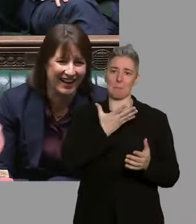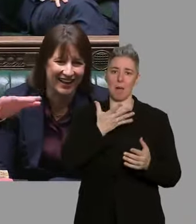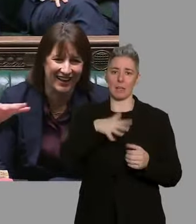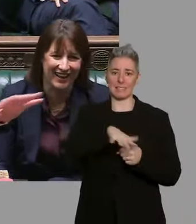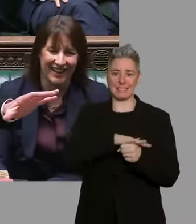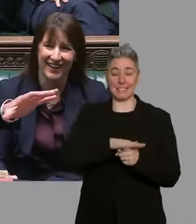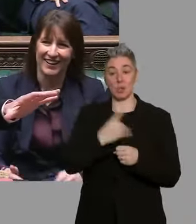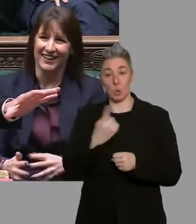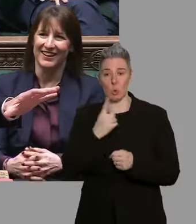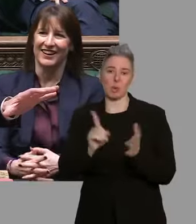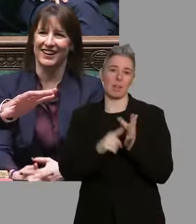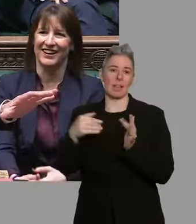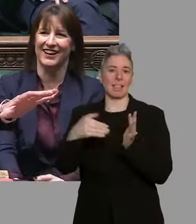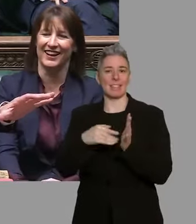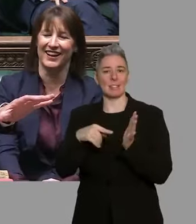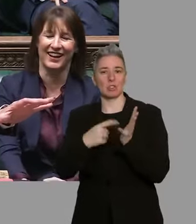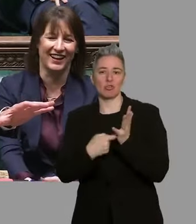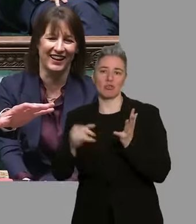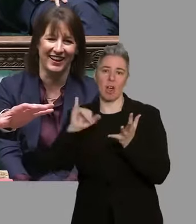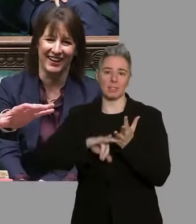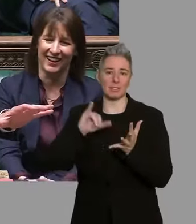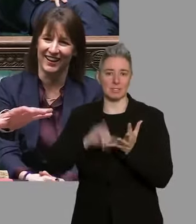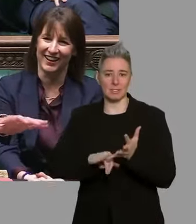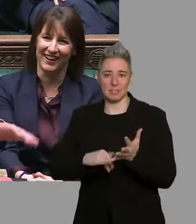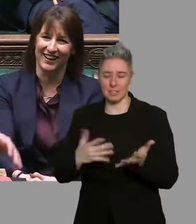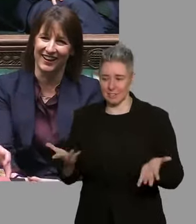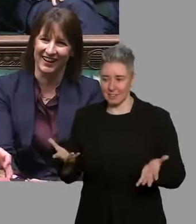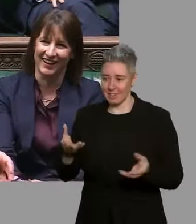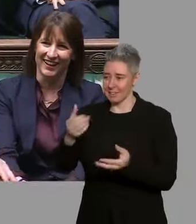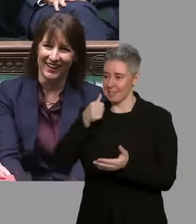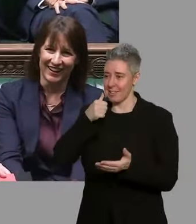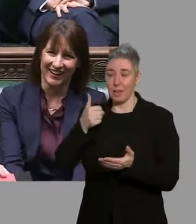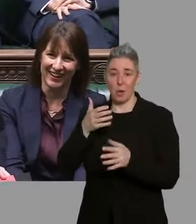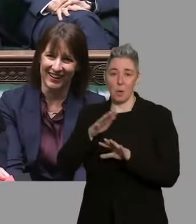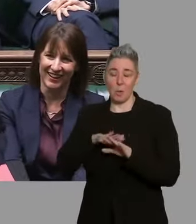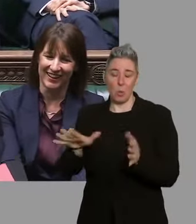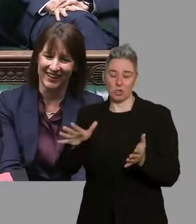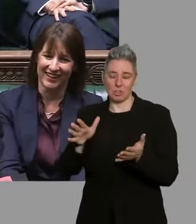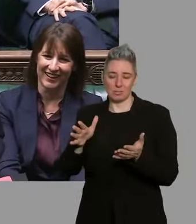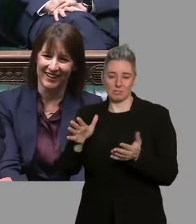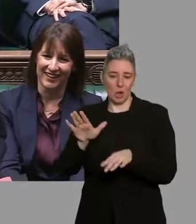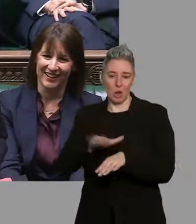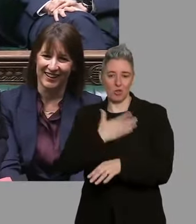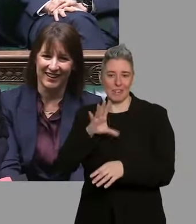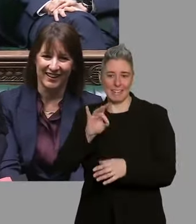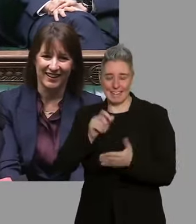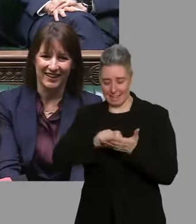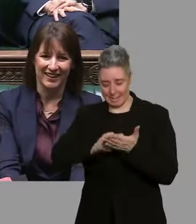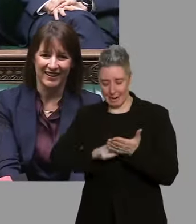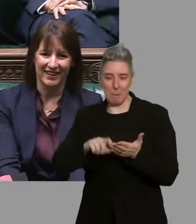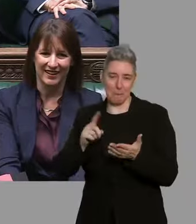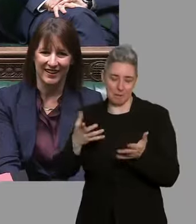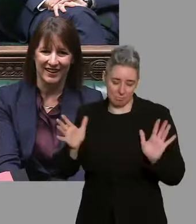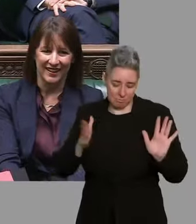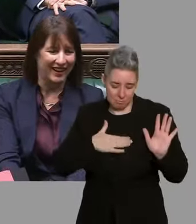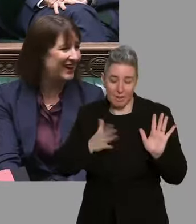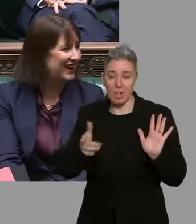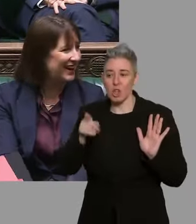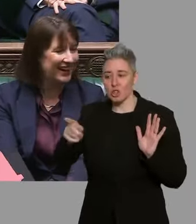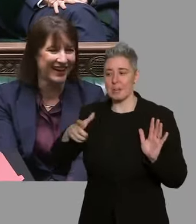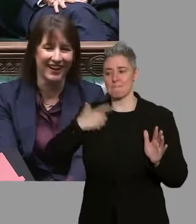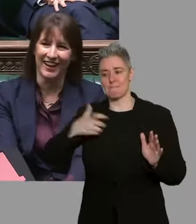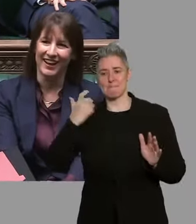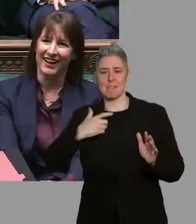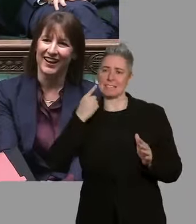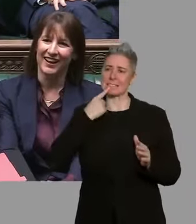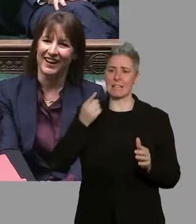Mr. Speaker, it wasn't written in green ink, but it might as well have been. She was complaining that saying she'd crashed the economy was damaging her reputation. It was actually